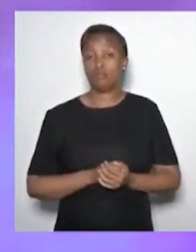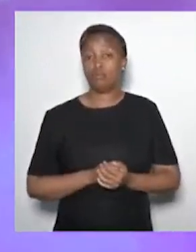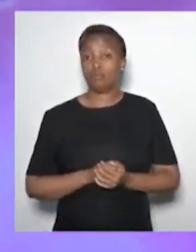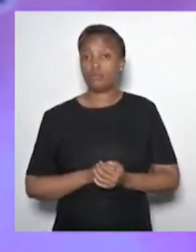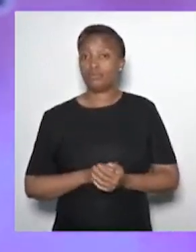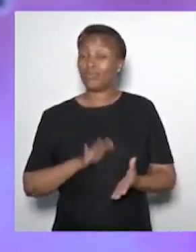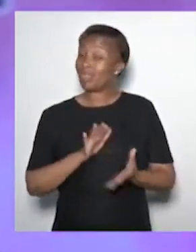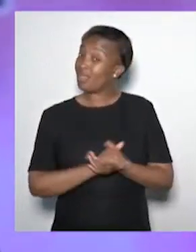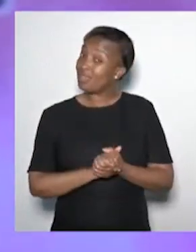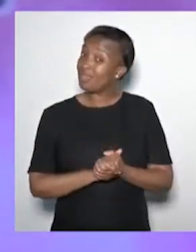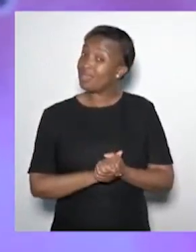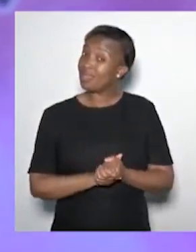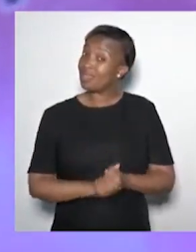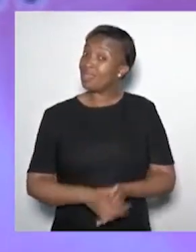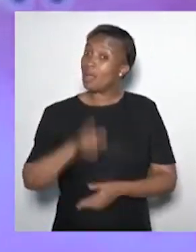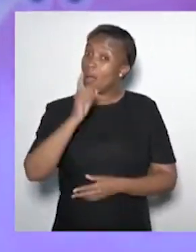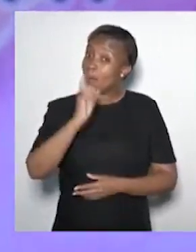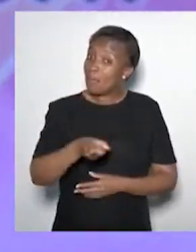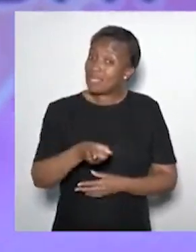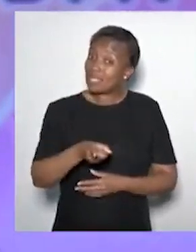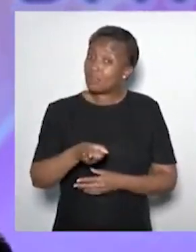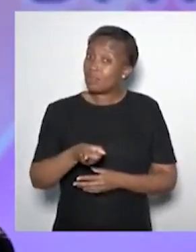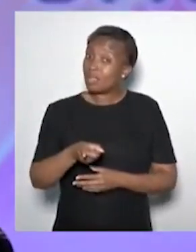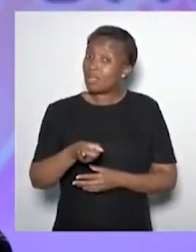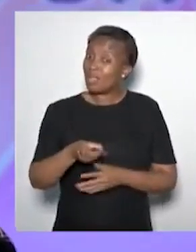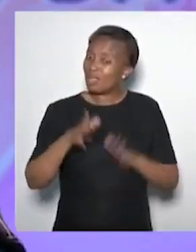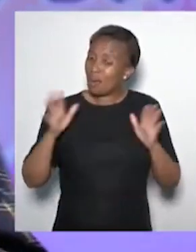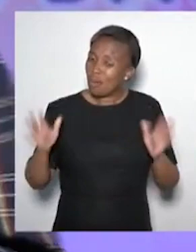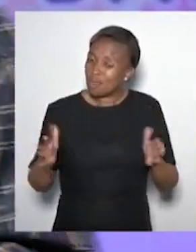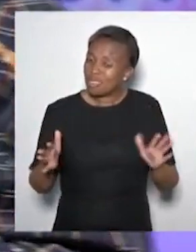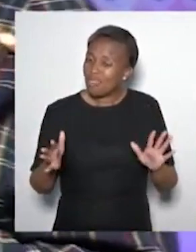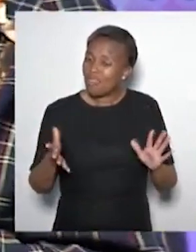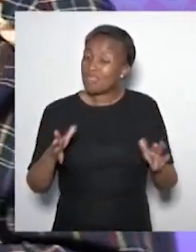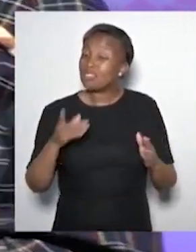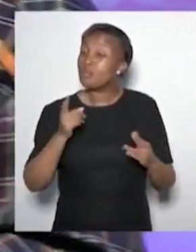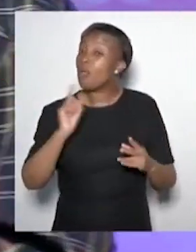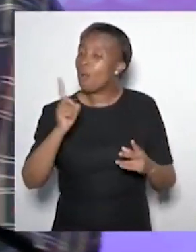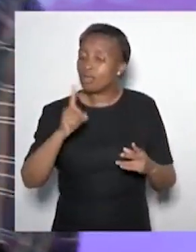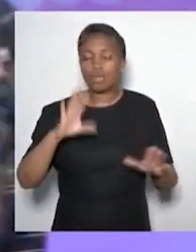And it must be driven by purpose.